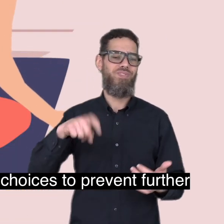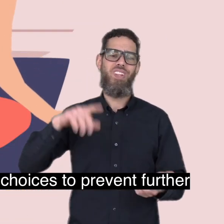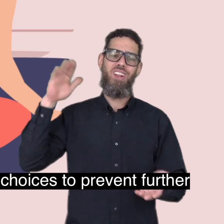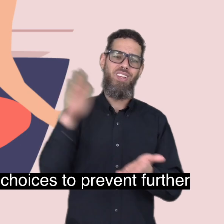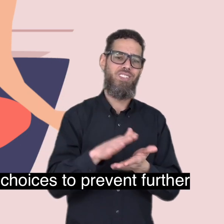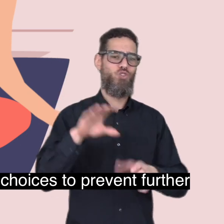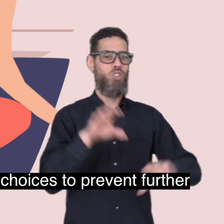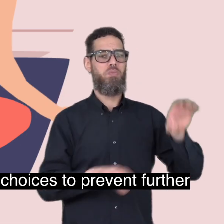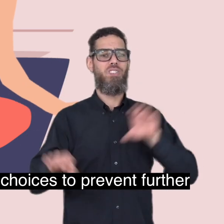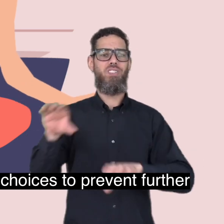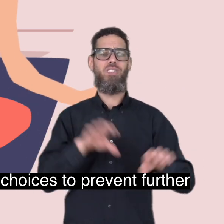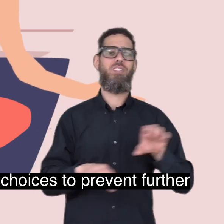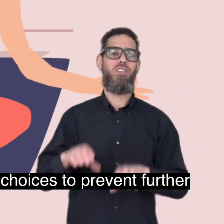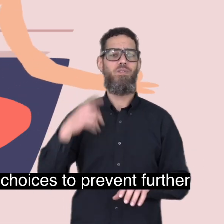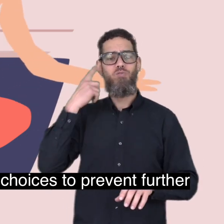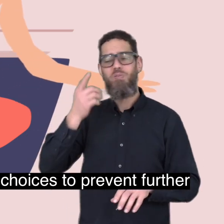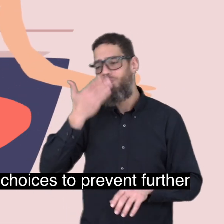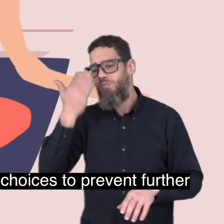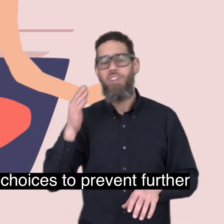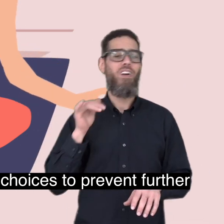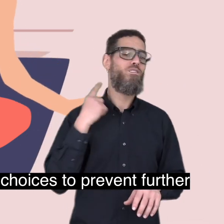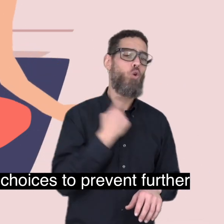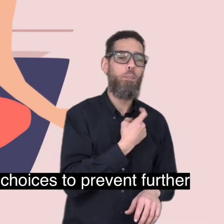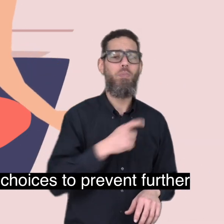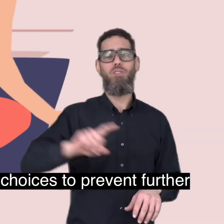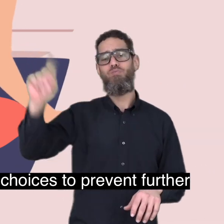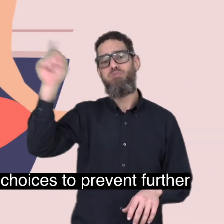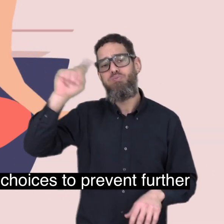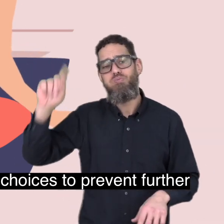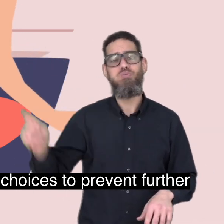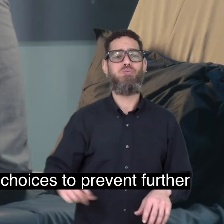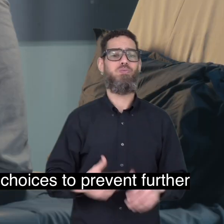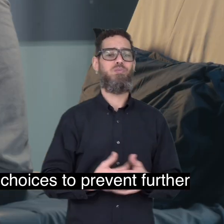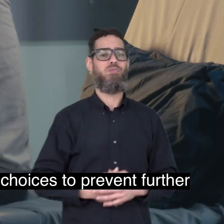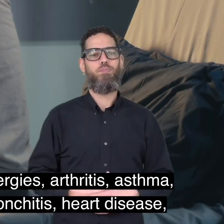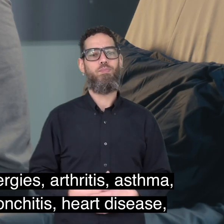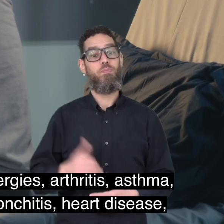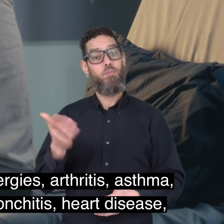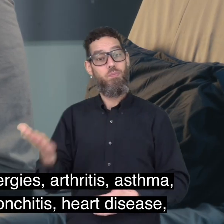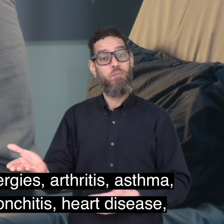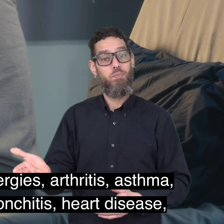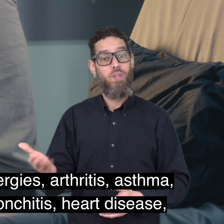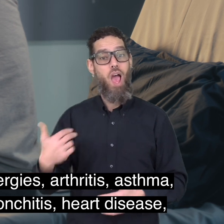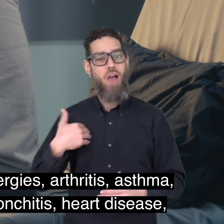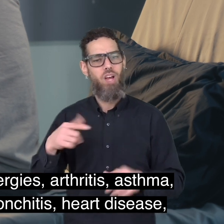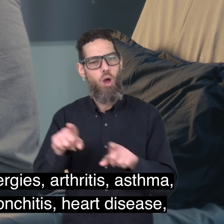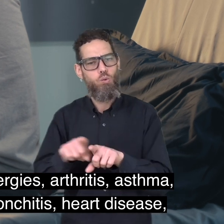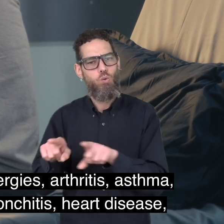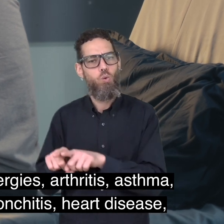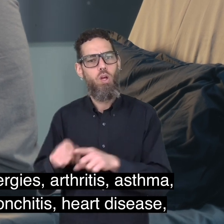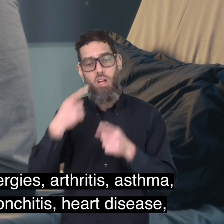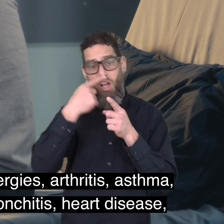fragrance-free, least toxic choices to prevent further sensitization and disability. It's not uncommon for patients